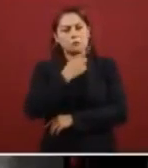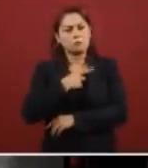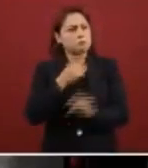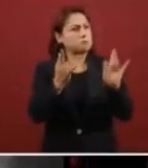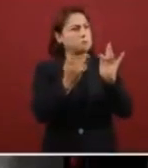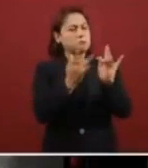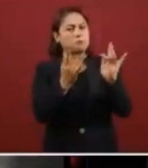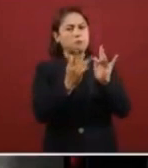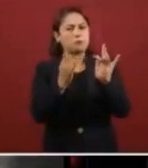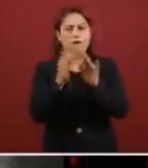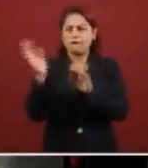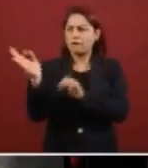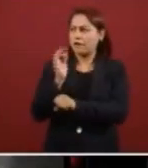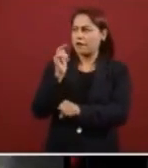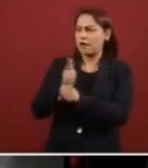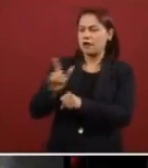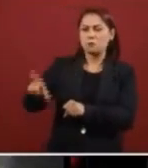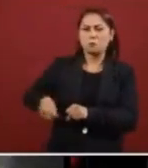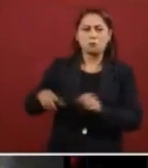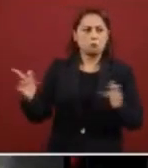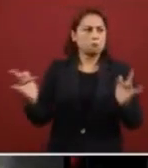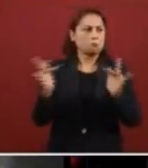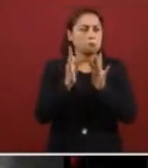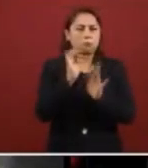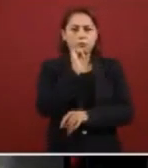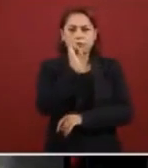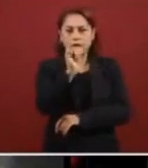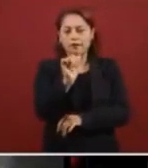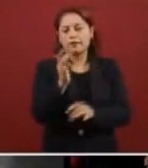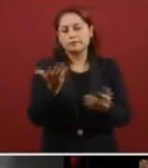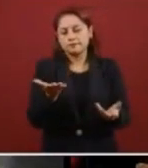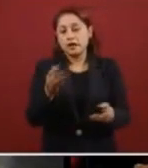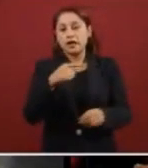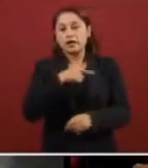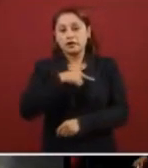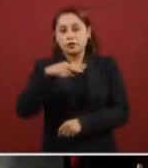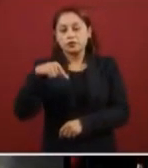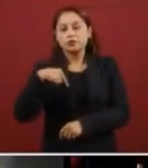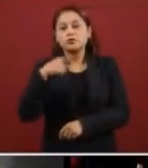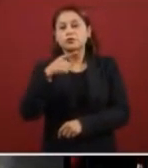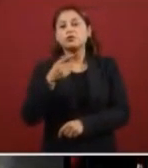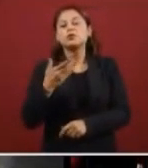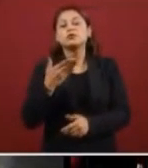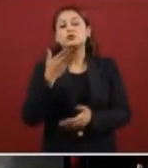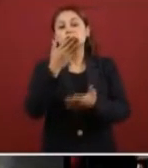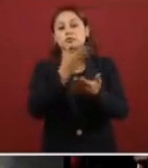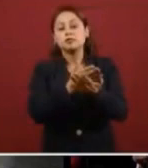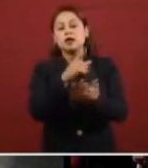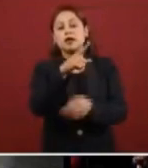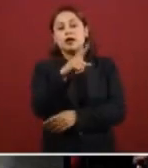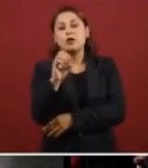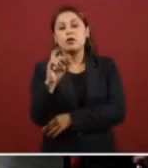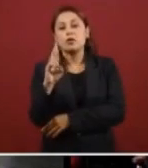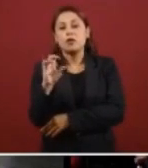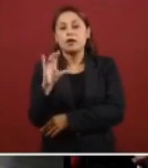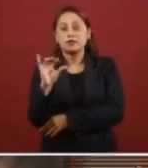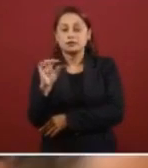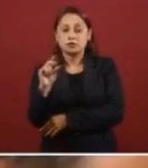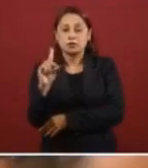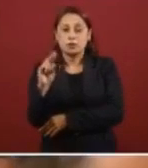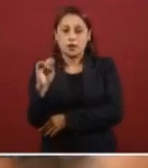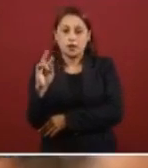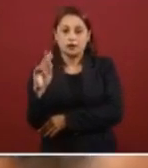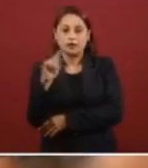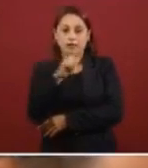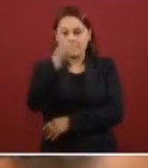federal. They say that they haven't had contact with the federal government. En varias ocasiones con a través de la contact several times